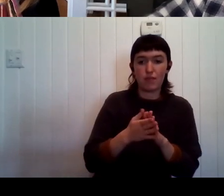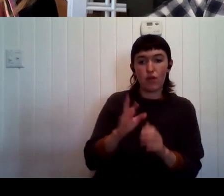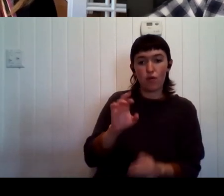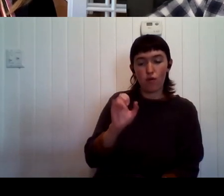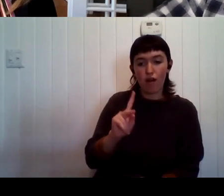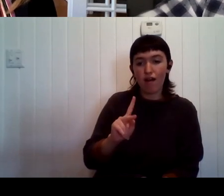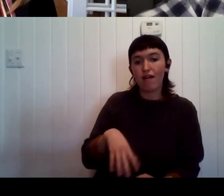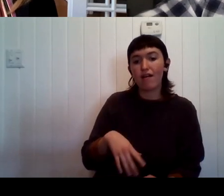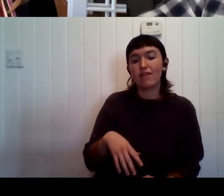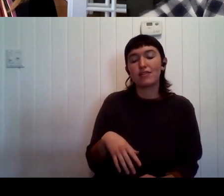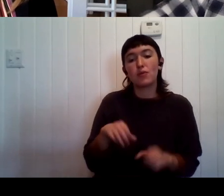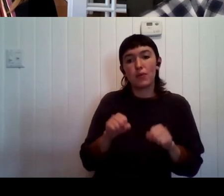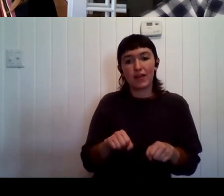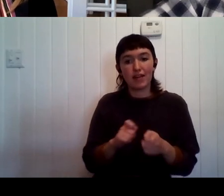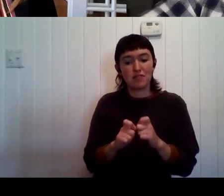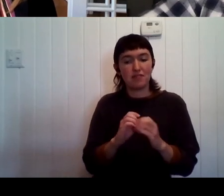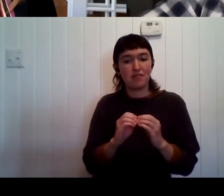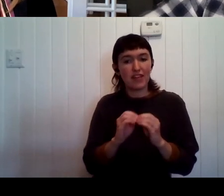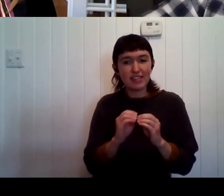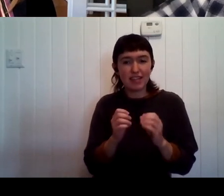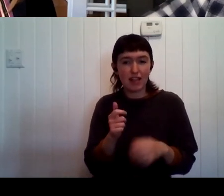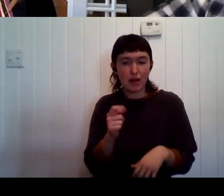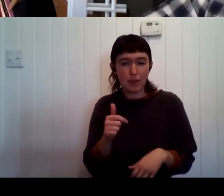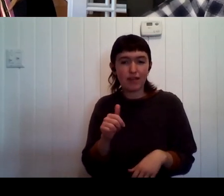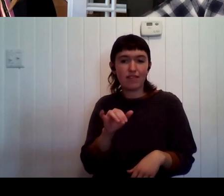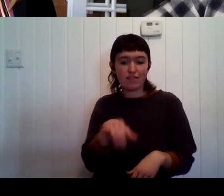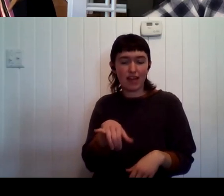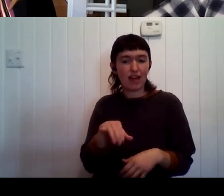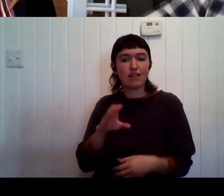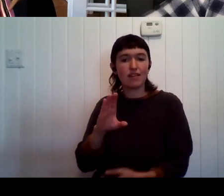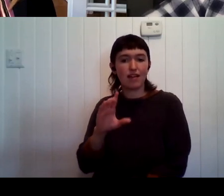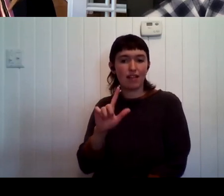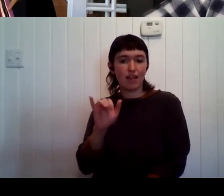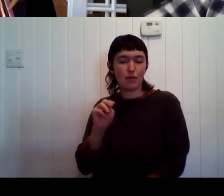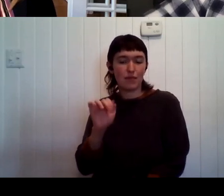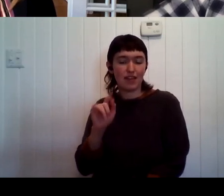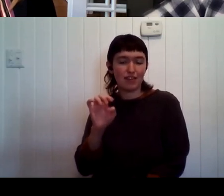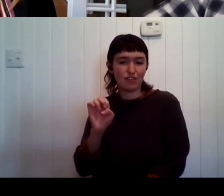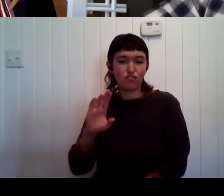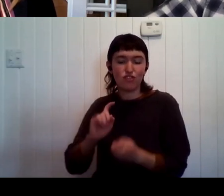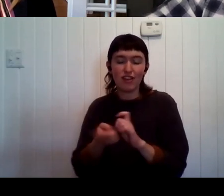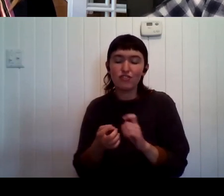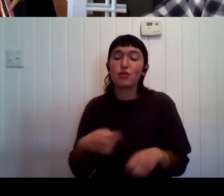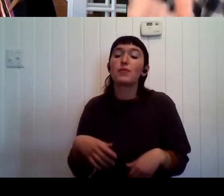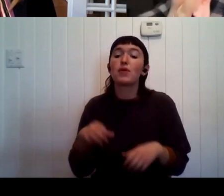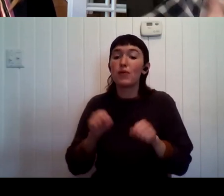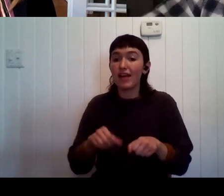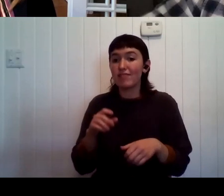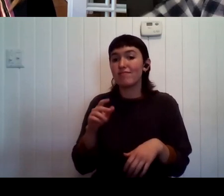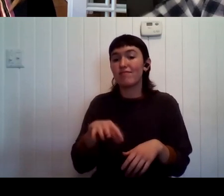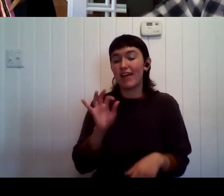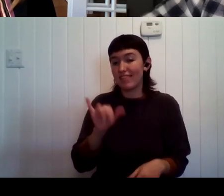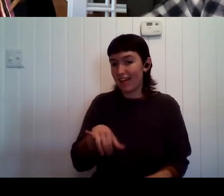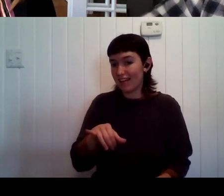last 200 years. You can get all the information for that on skypeascientist.com. We hope to see lots of you there. Kay, thank